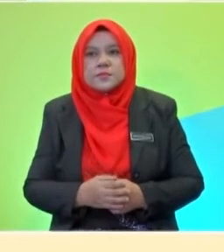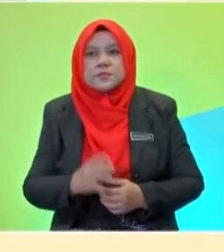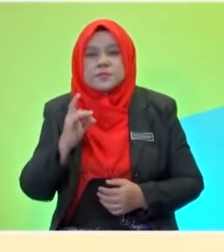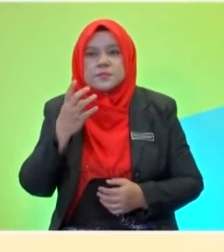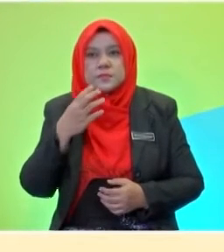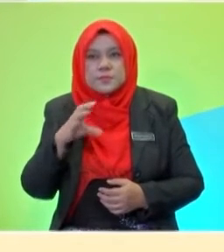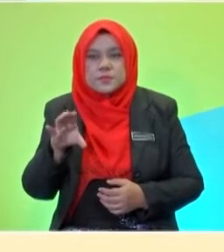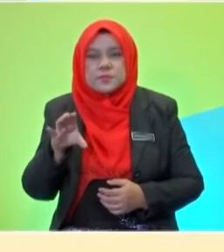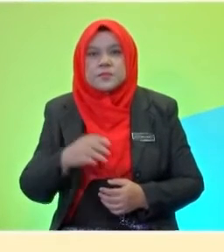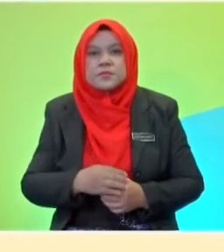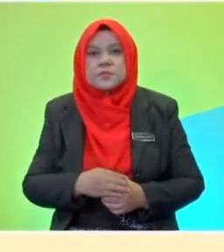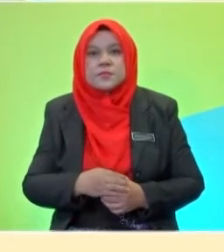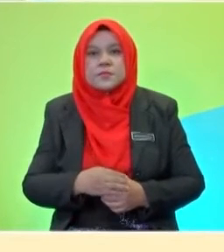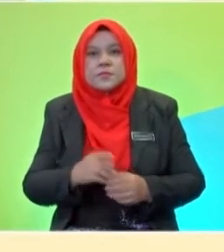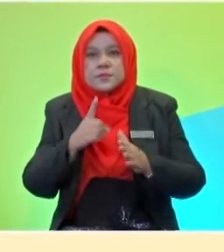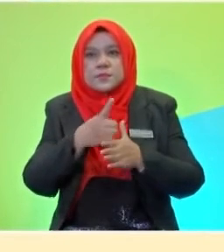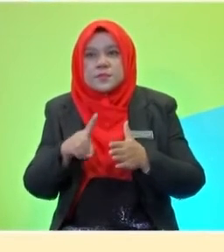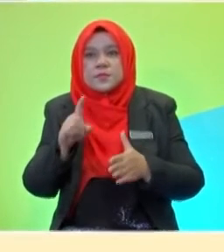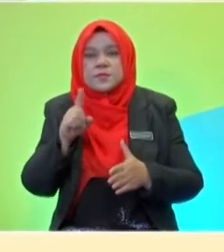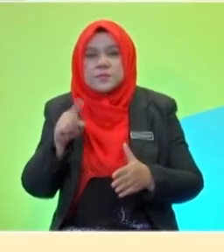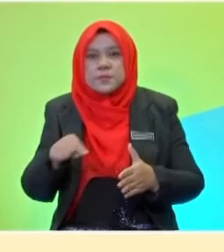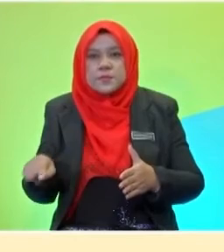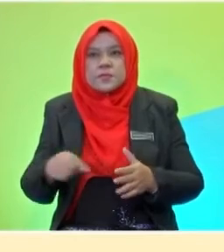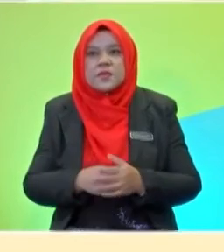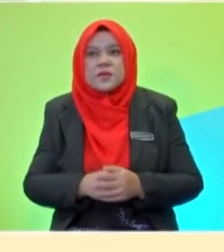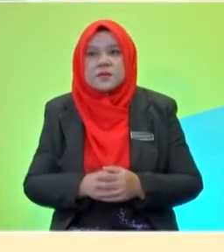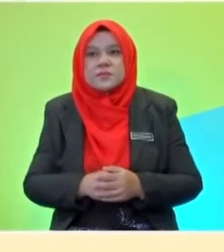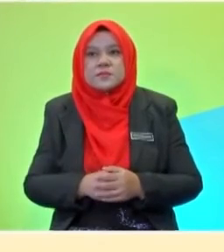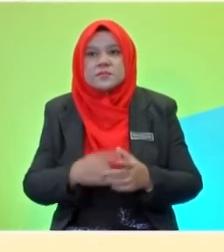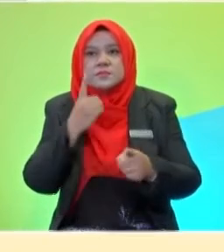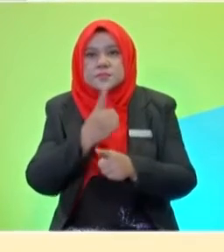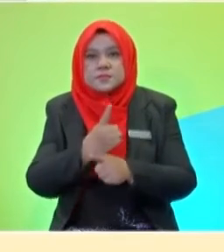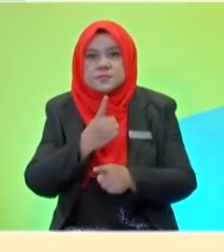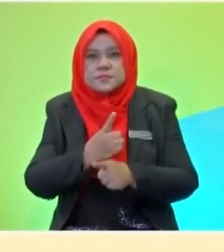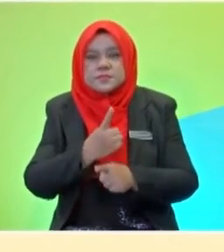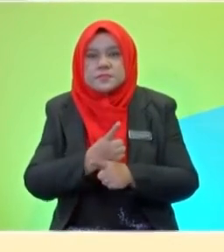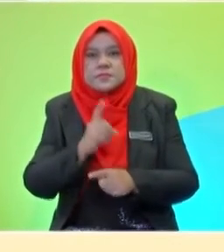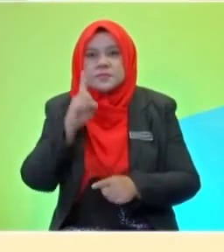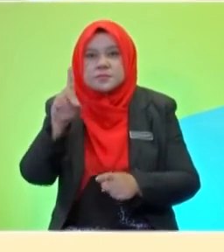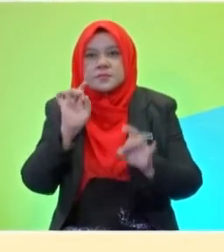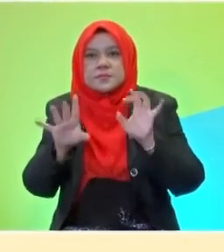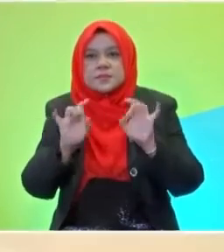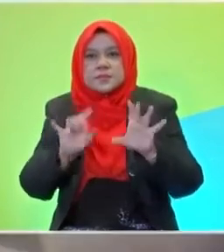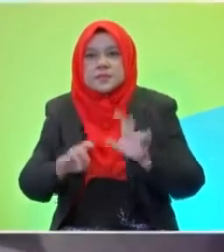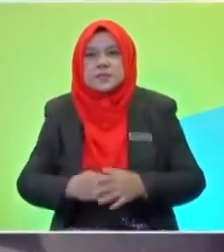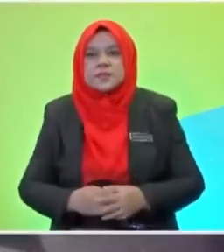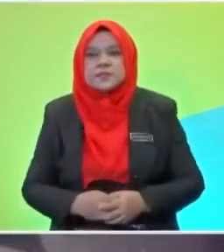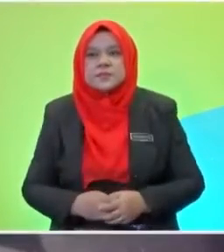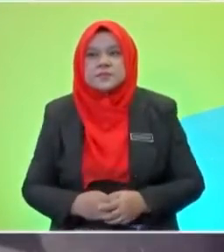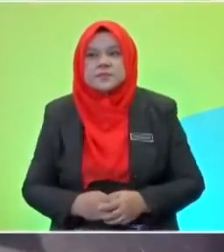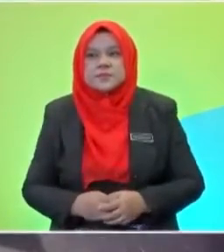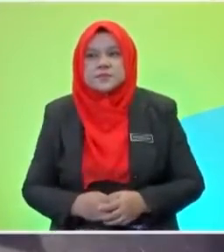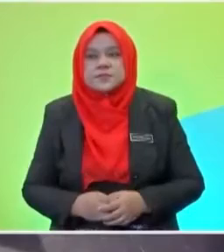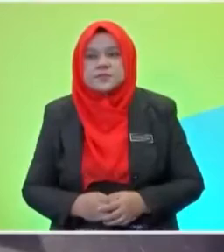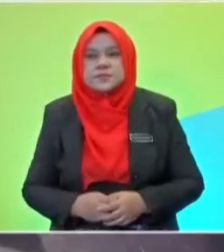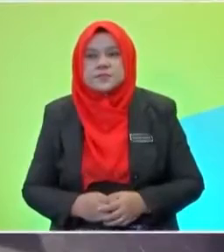The answer 205. And you have rechecked again the answer. It's correct, Alicia. Correct. We will give one star for Alicia. Good Thank job. You, Alicia.